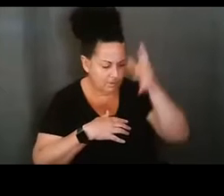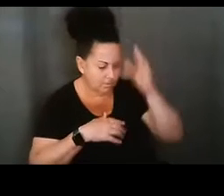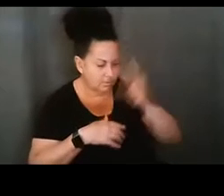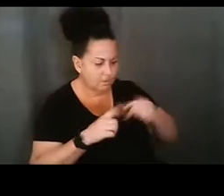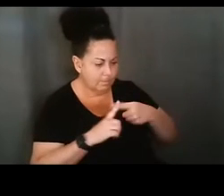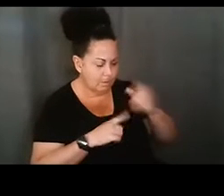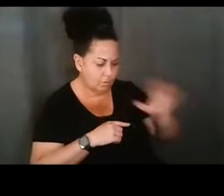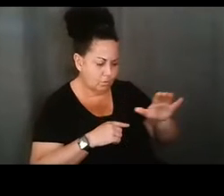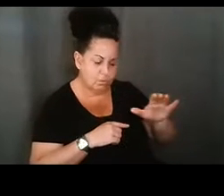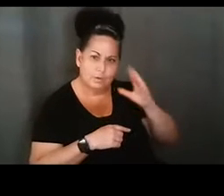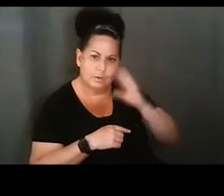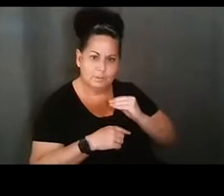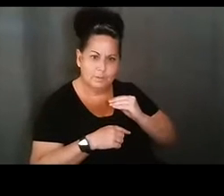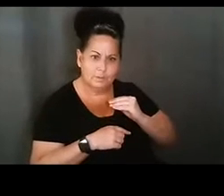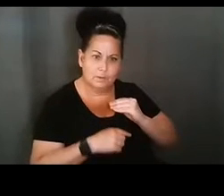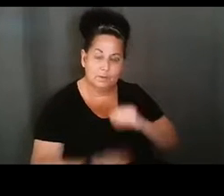been having. And I say,